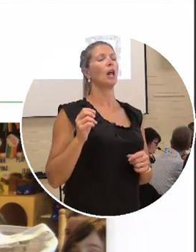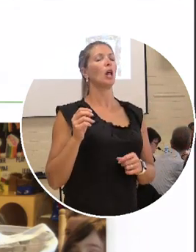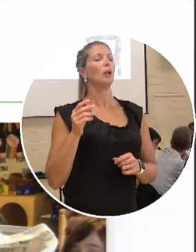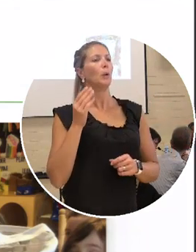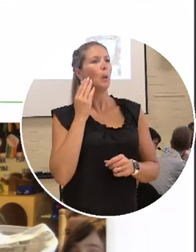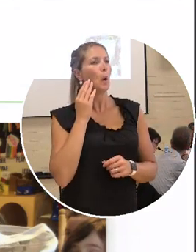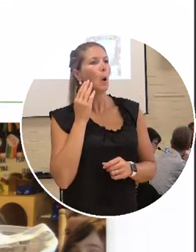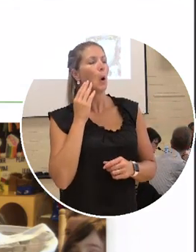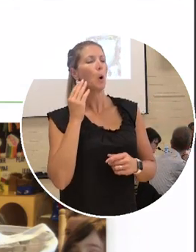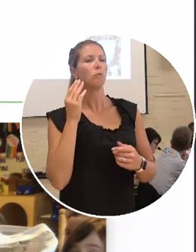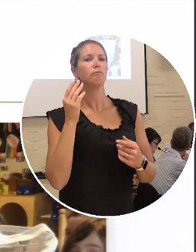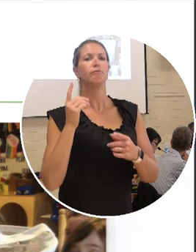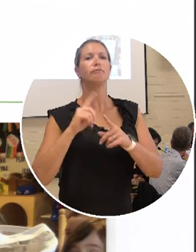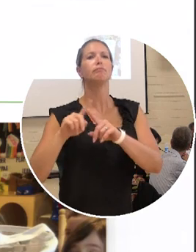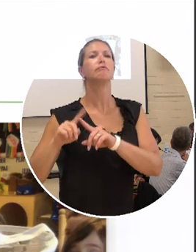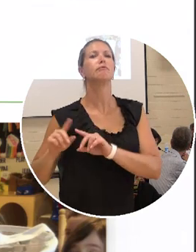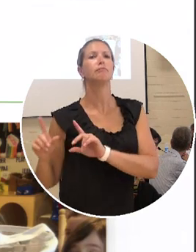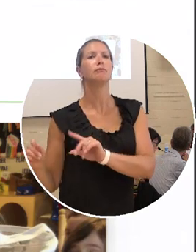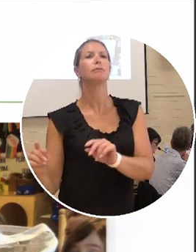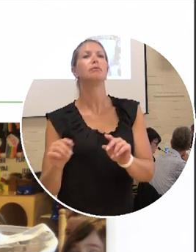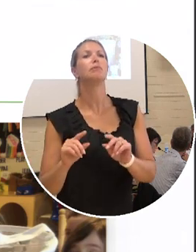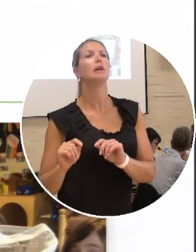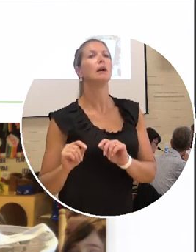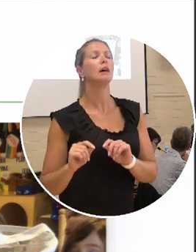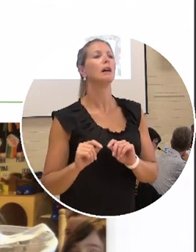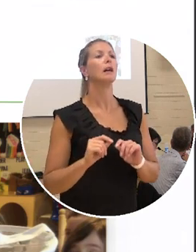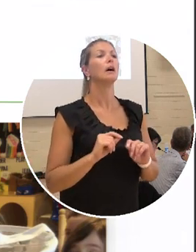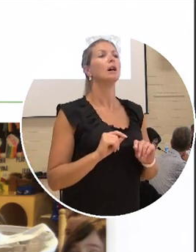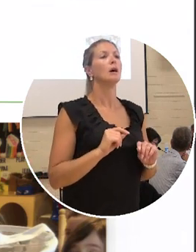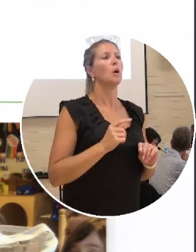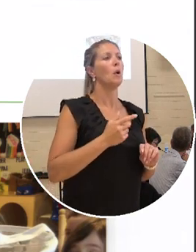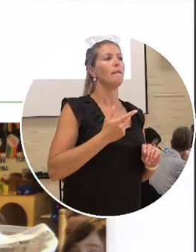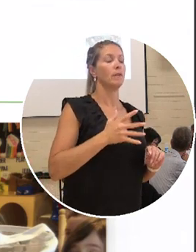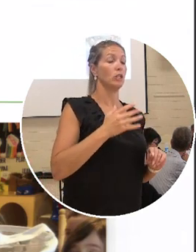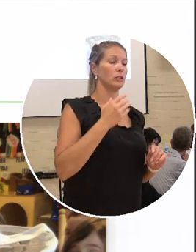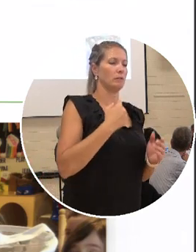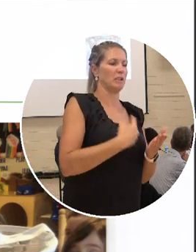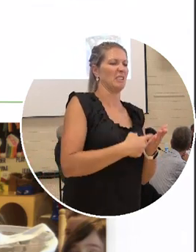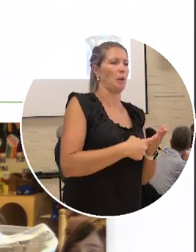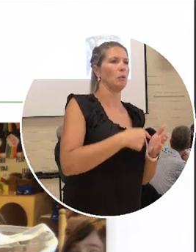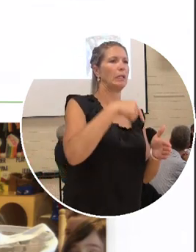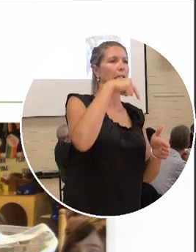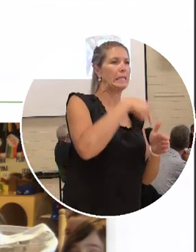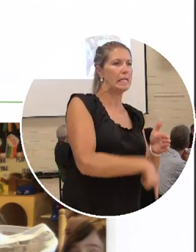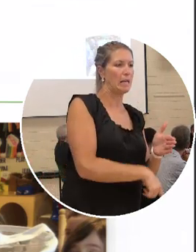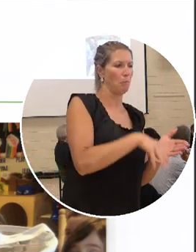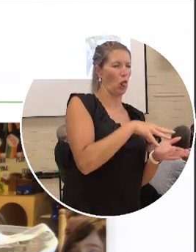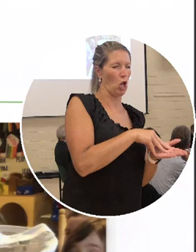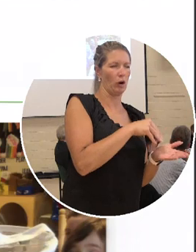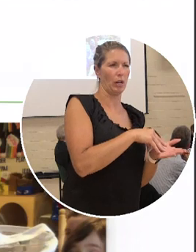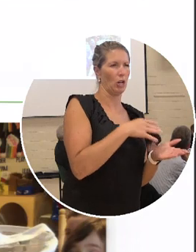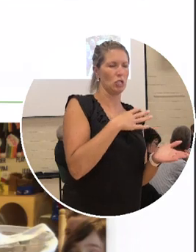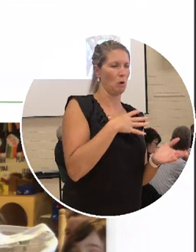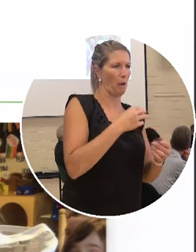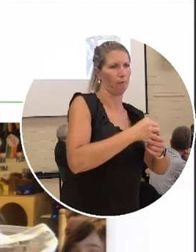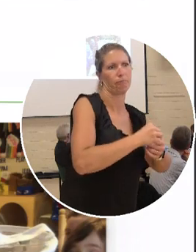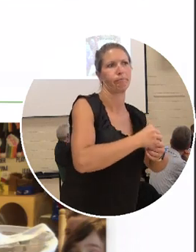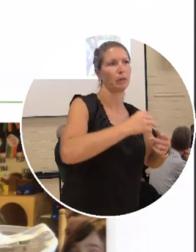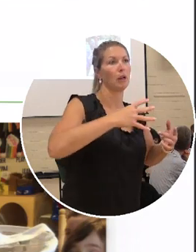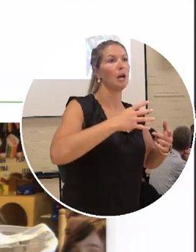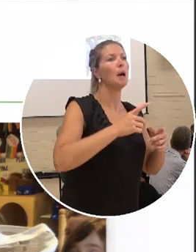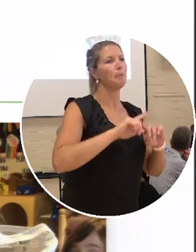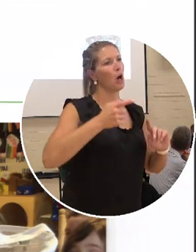at many of these directors' updates regarding deep learning. And I won't go into all the parameters of deep learning, but we're